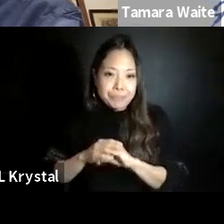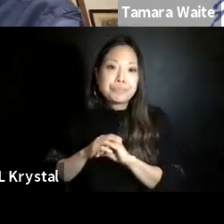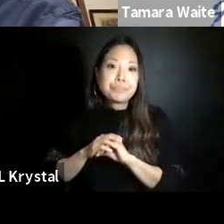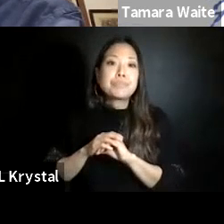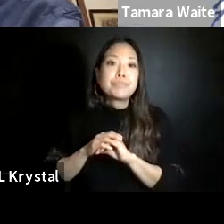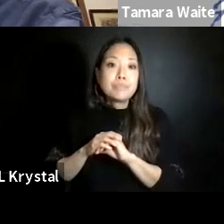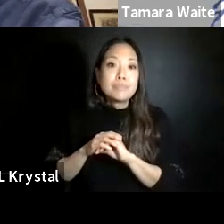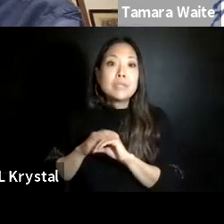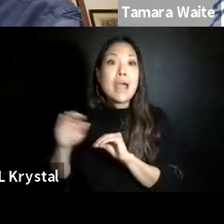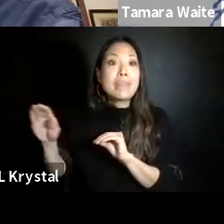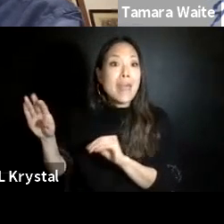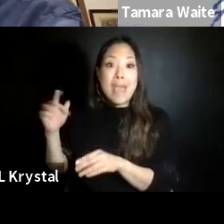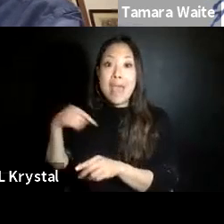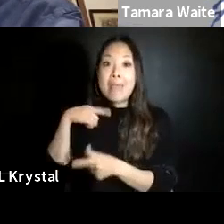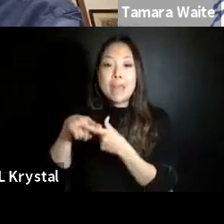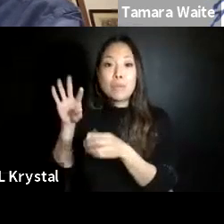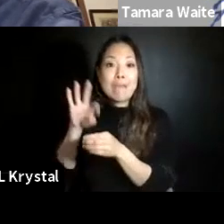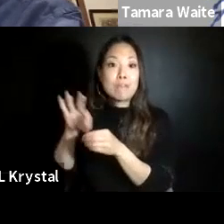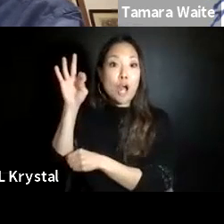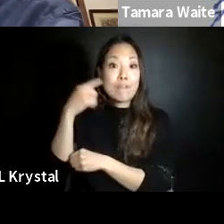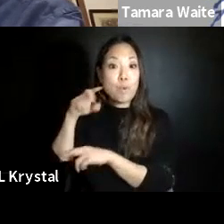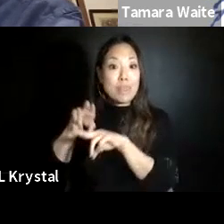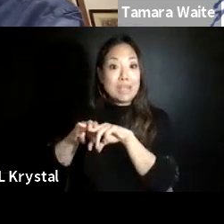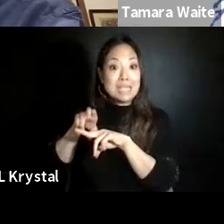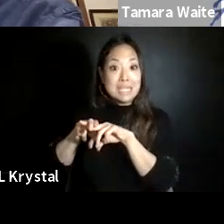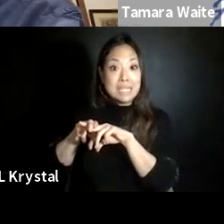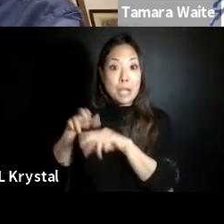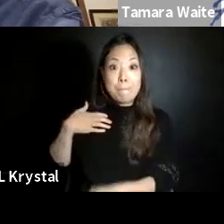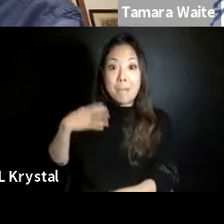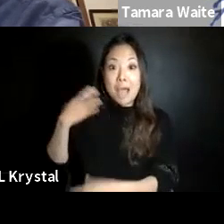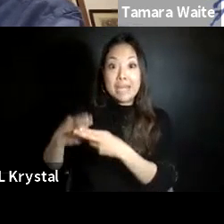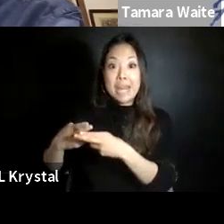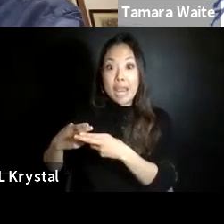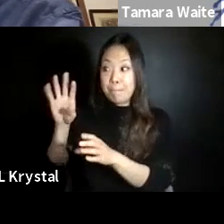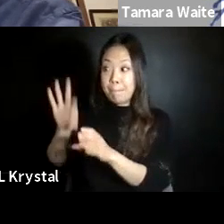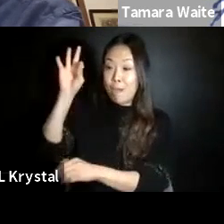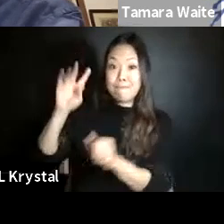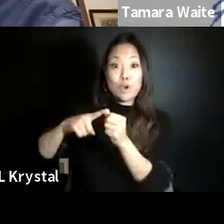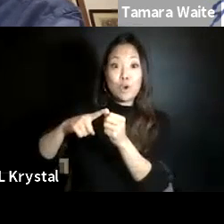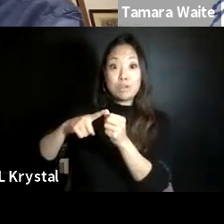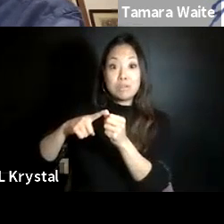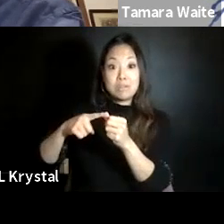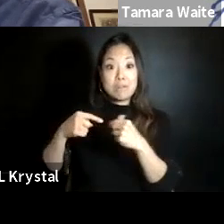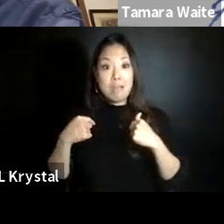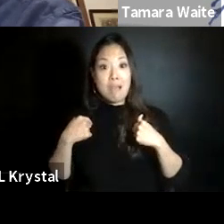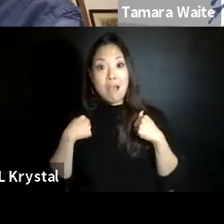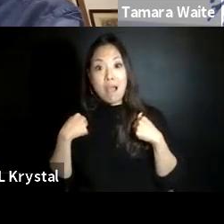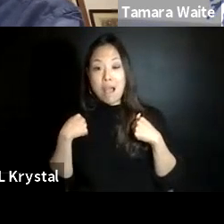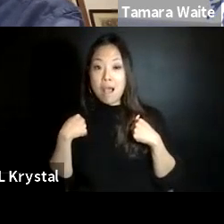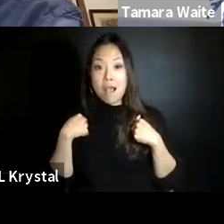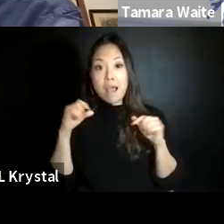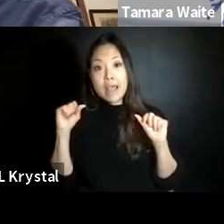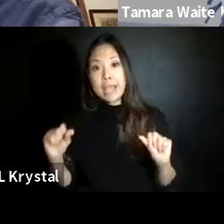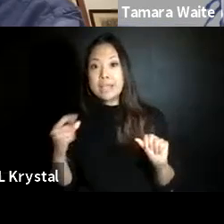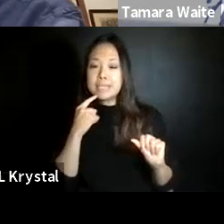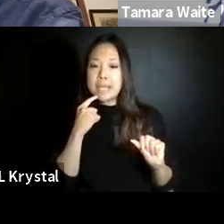for the seats. And if my name pops up first, and I get to say, based on the seats that are available,